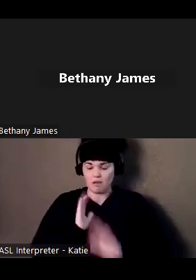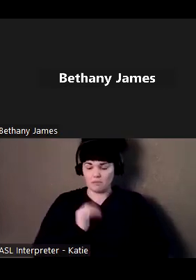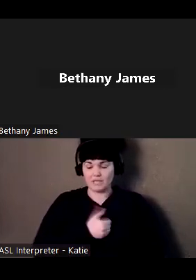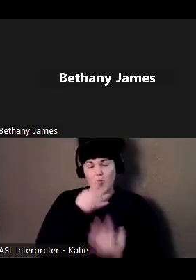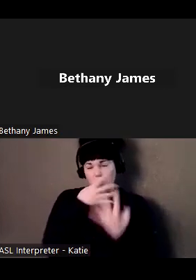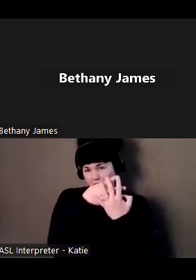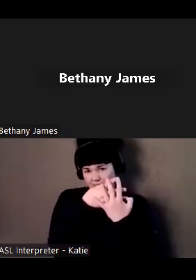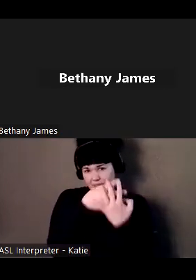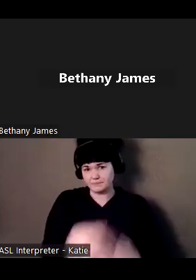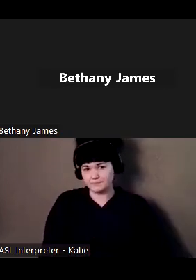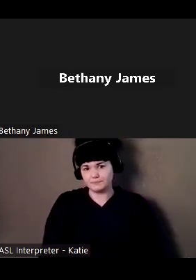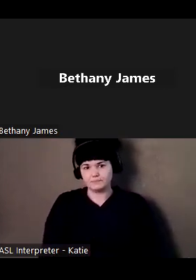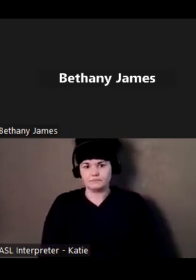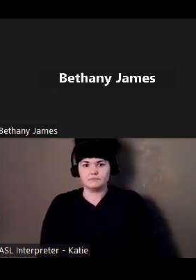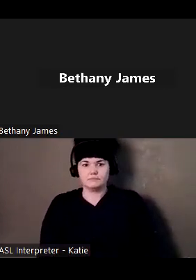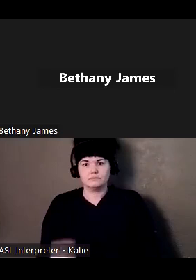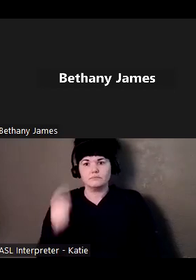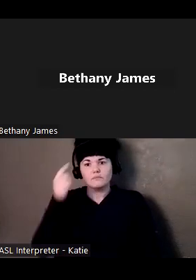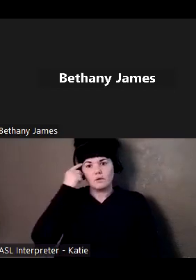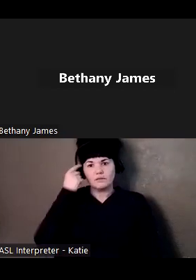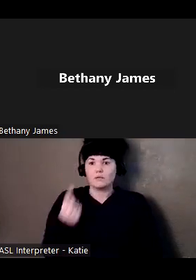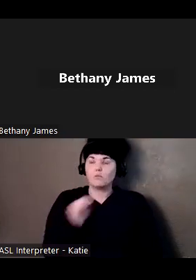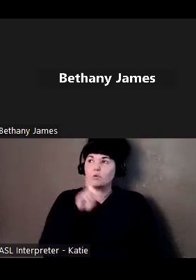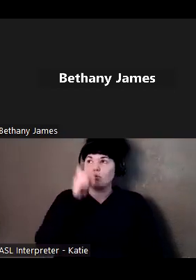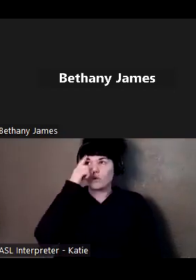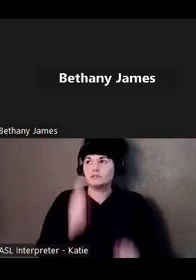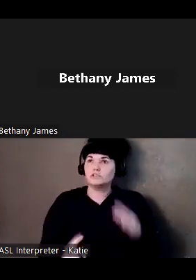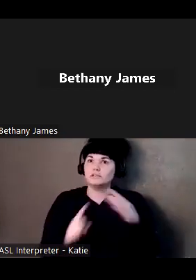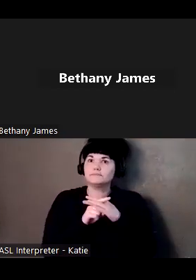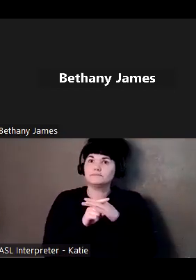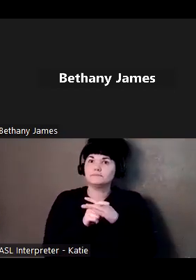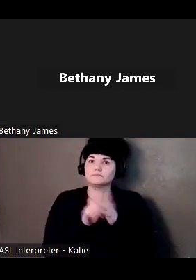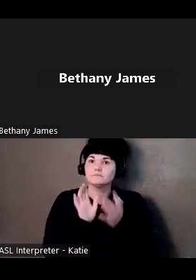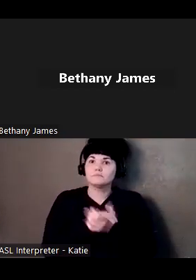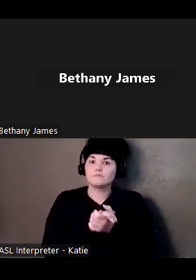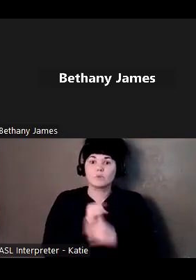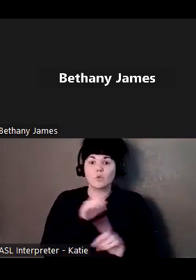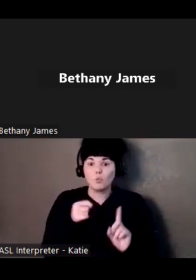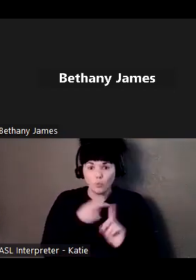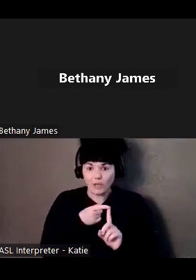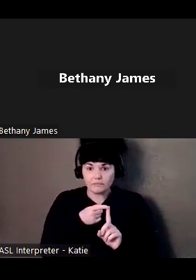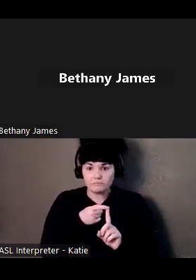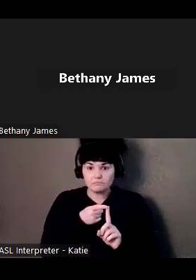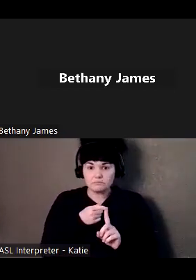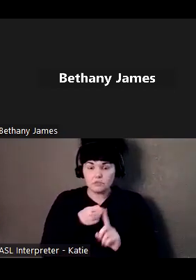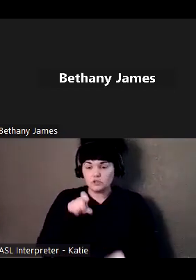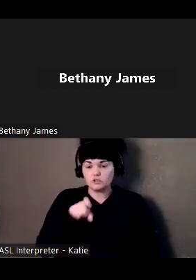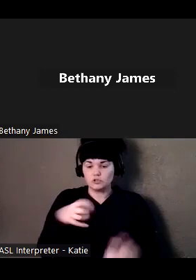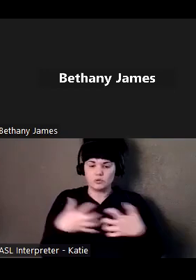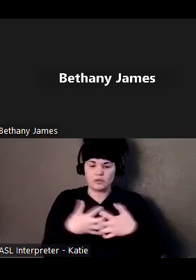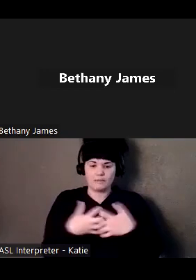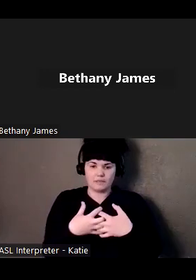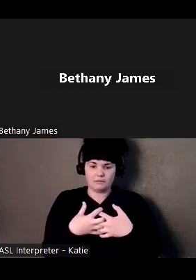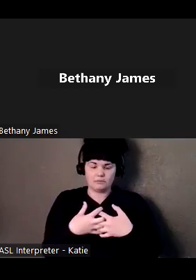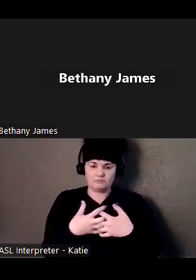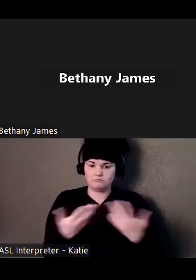So I think a question that comes to mind is, when do you accommodate and when do you confront or treat